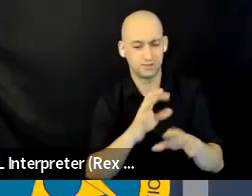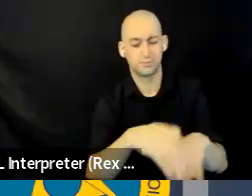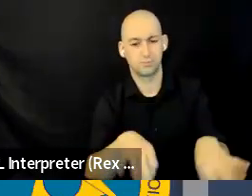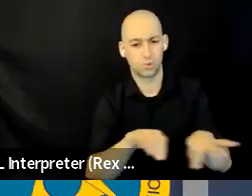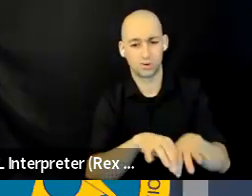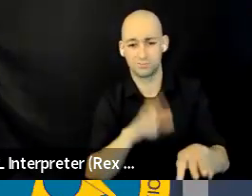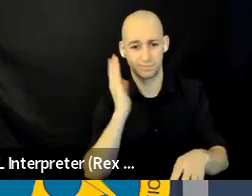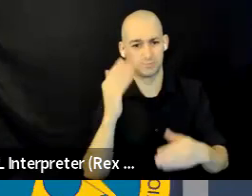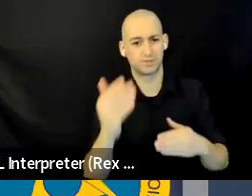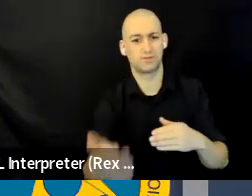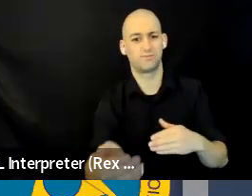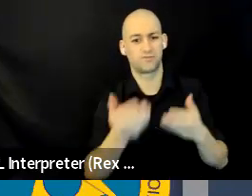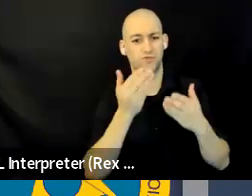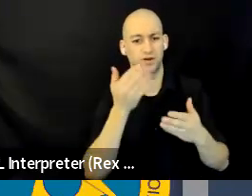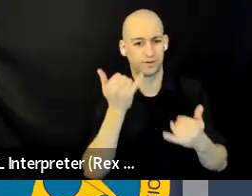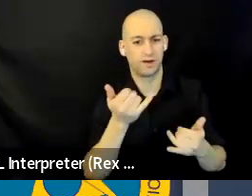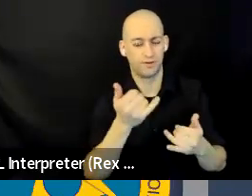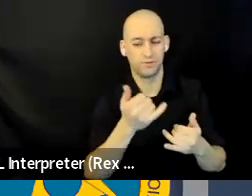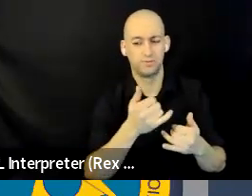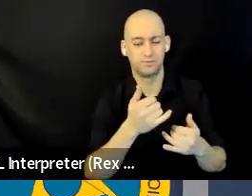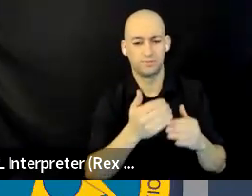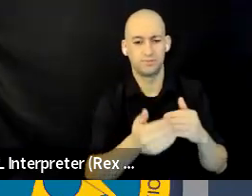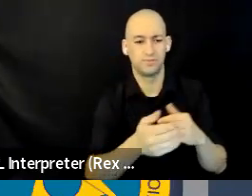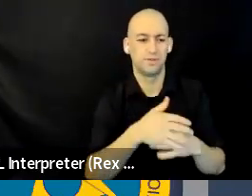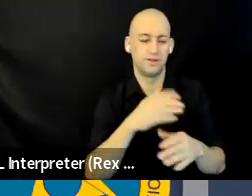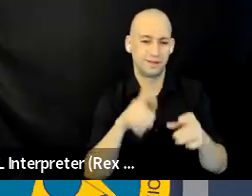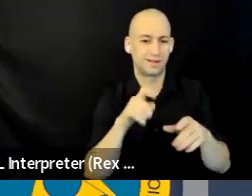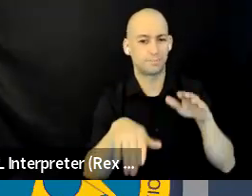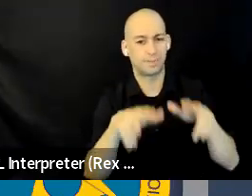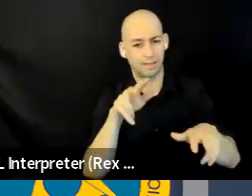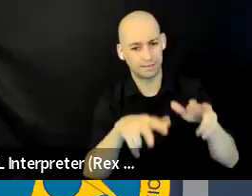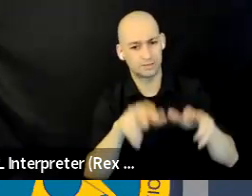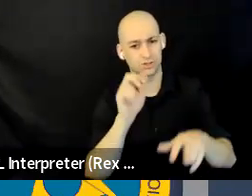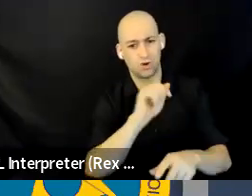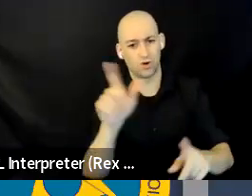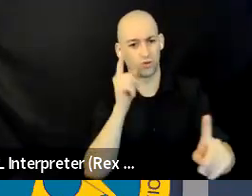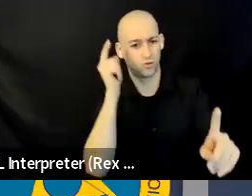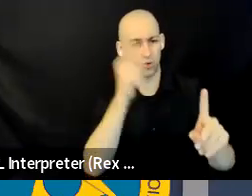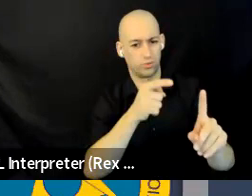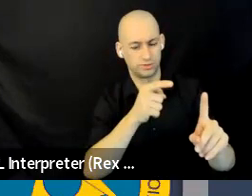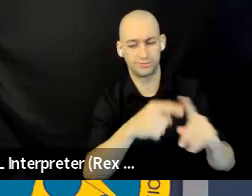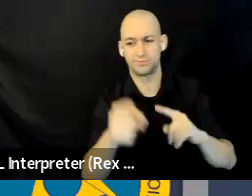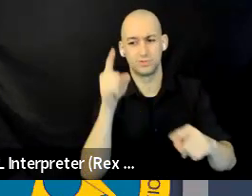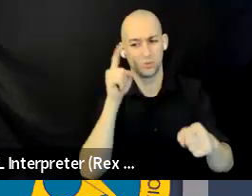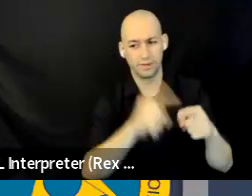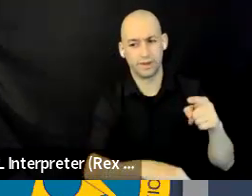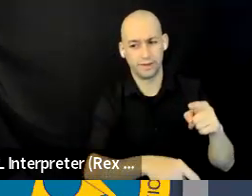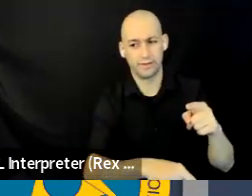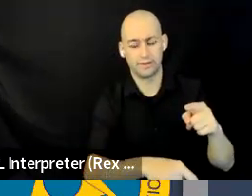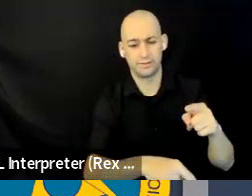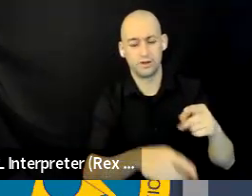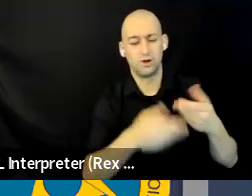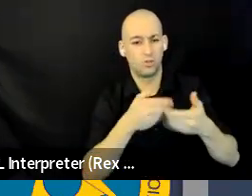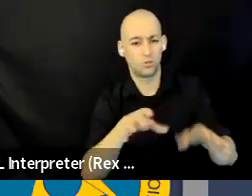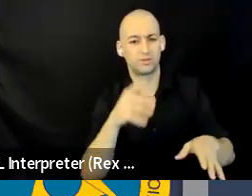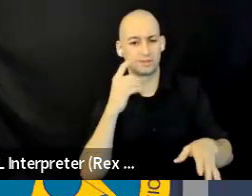forefront these days. But you have to balance all of the goals, and you can't, you know, lose sight